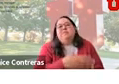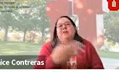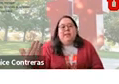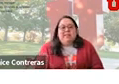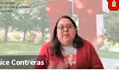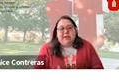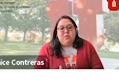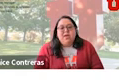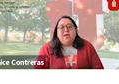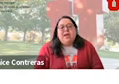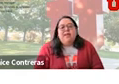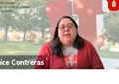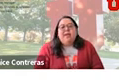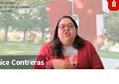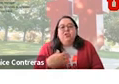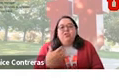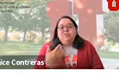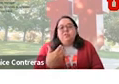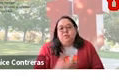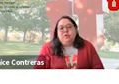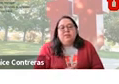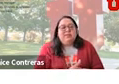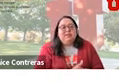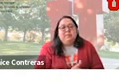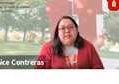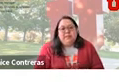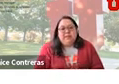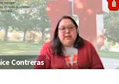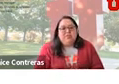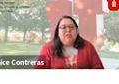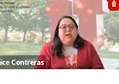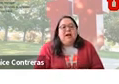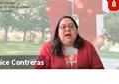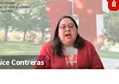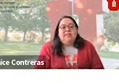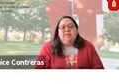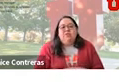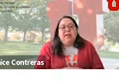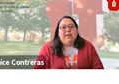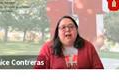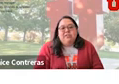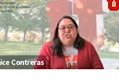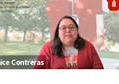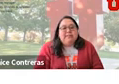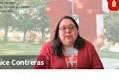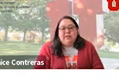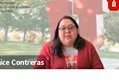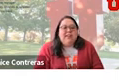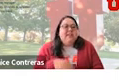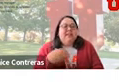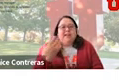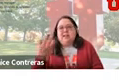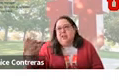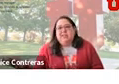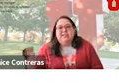to navigate the venue. And then make sure your food is completely labeled. Label any allergens that you